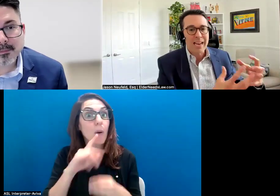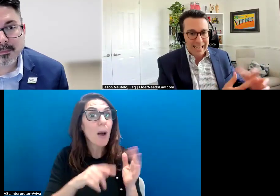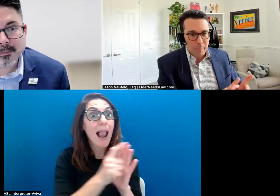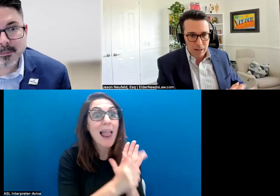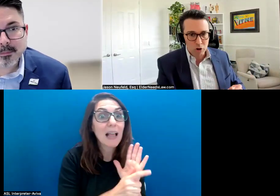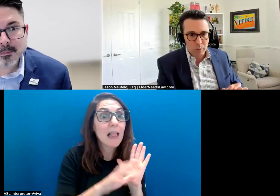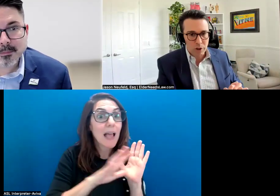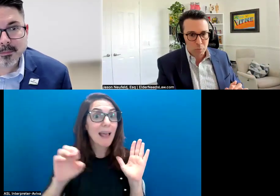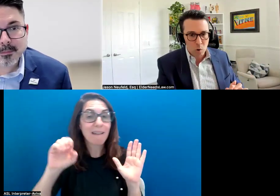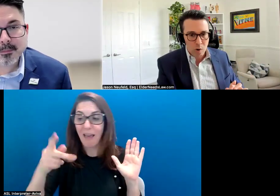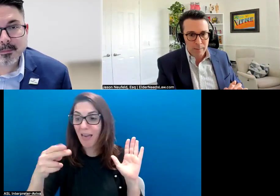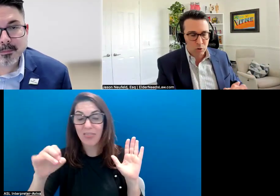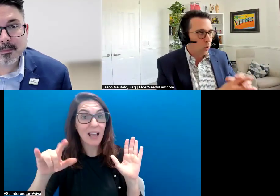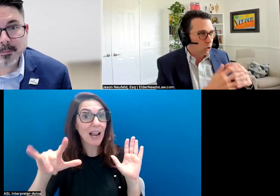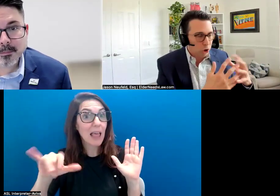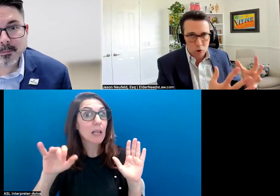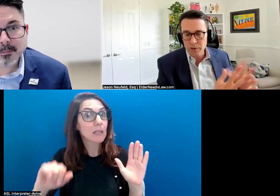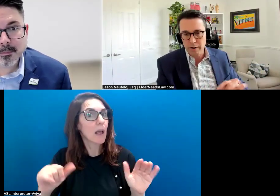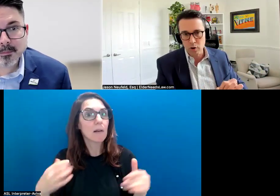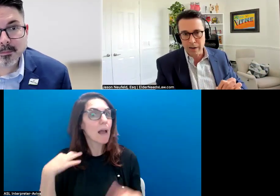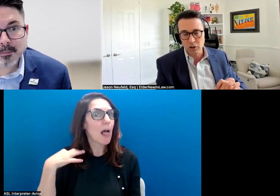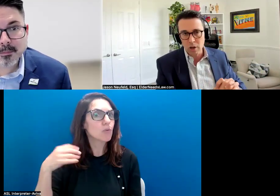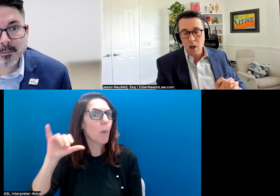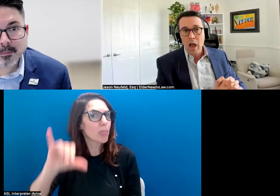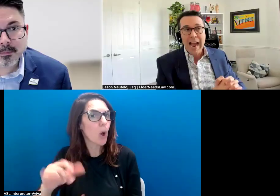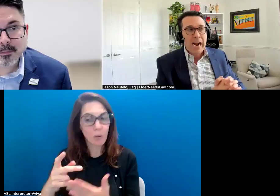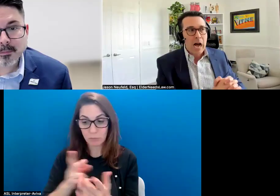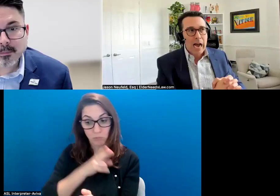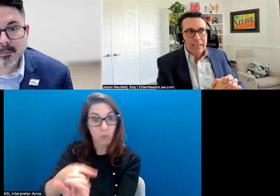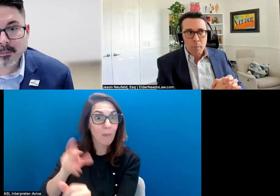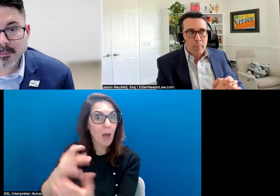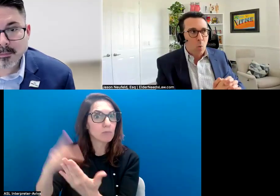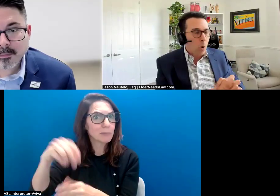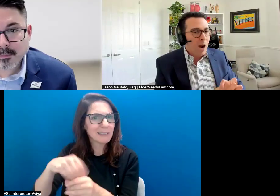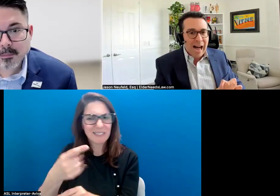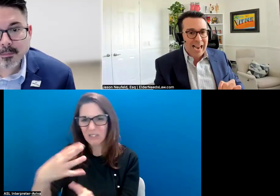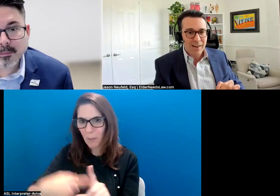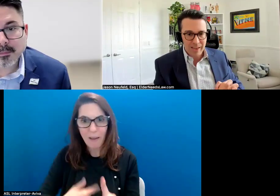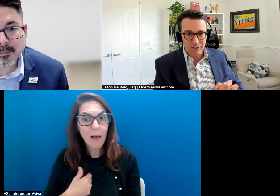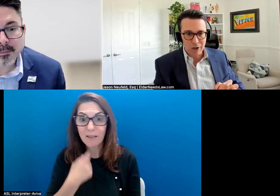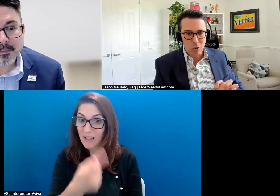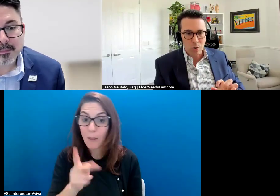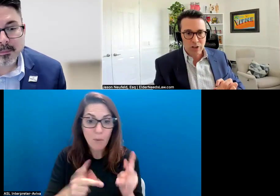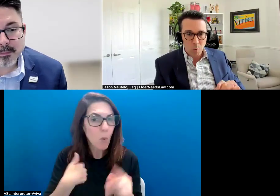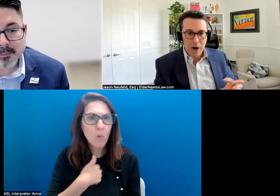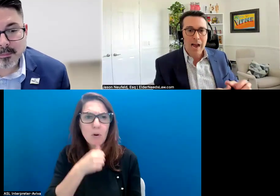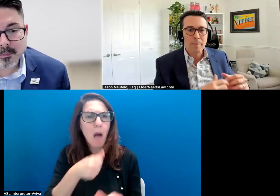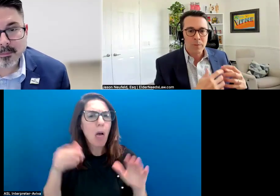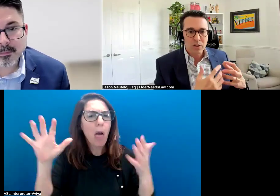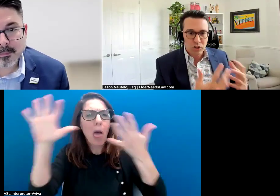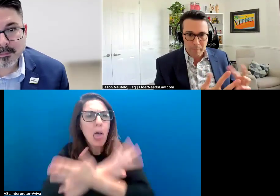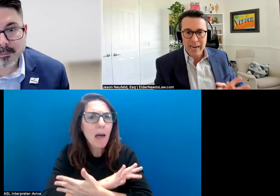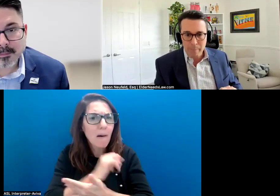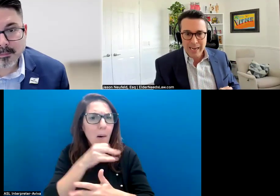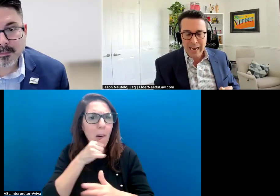ethically get them eligible for these programs just within a few months. And I tell people, we don't hide things. In other words, when